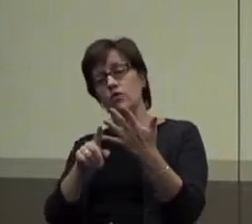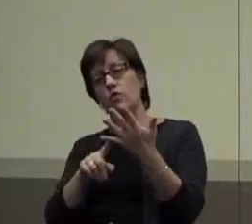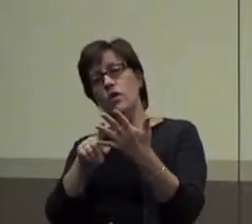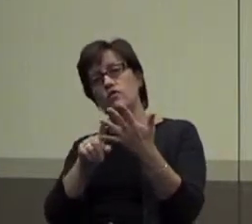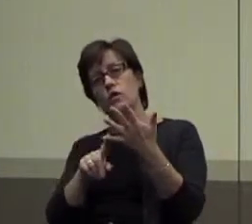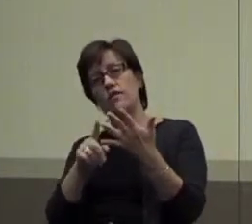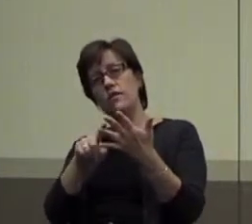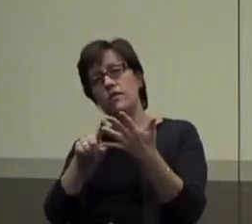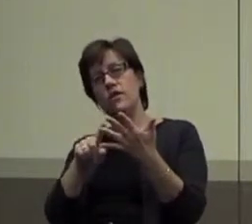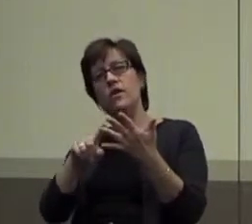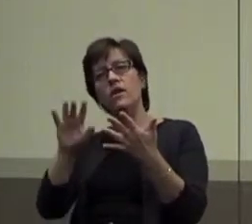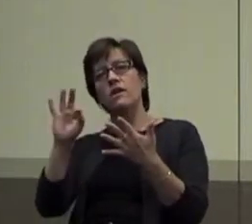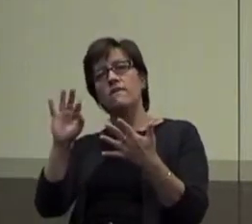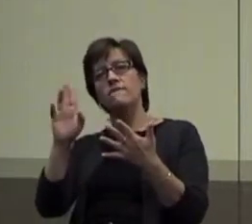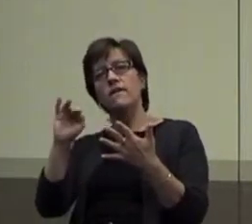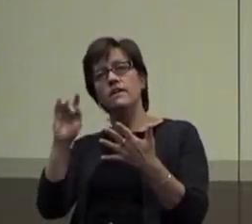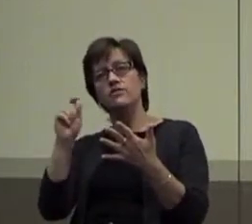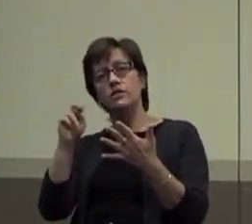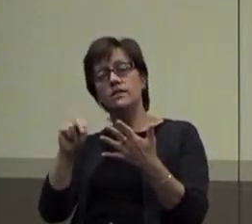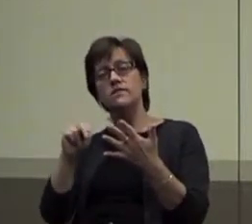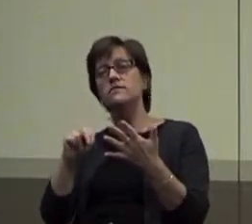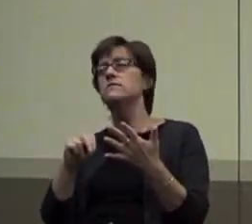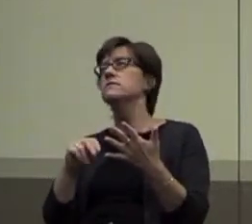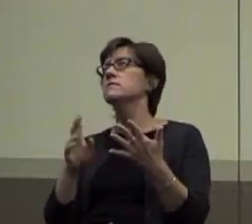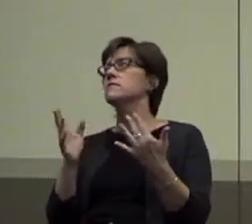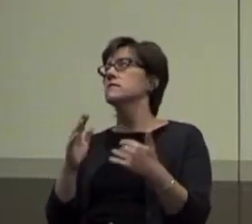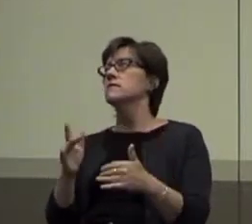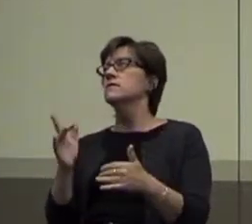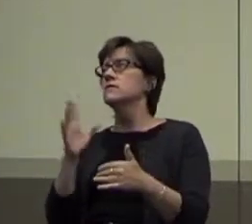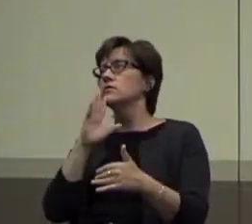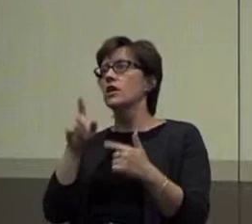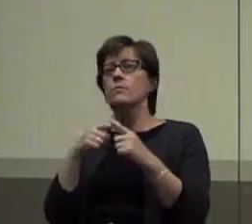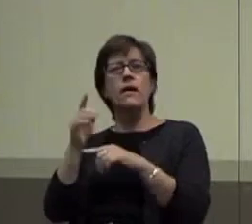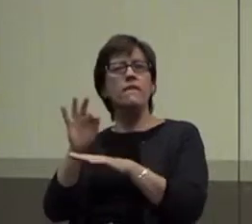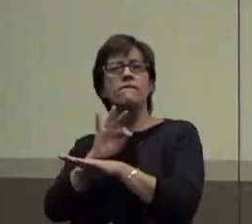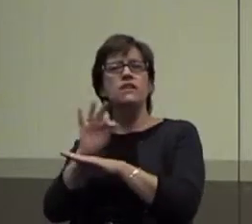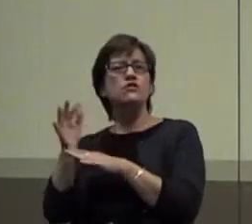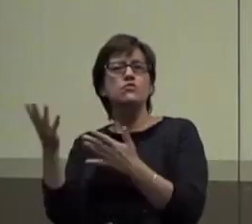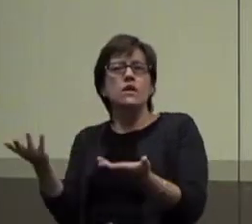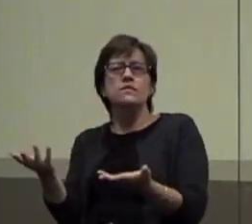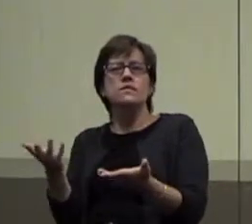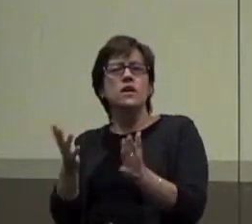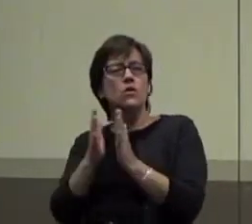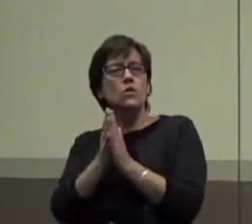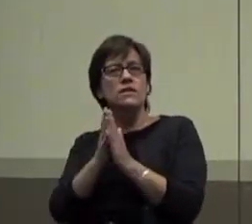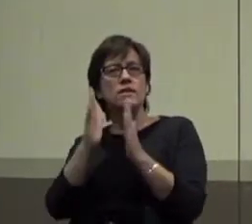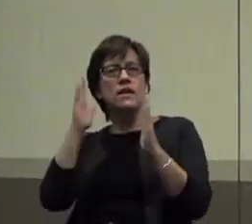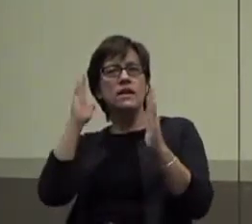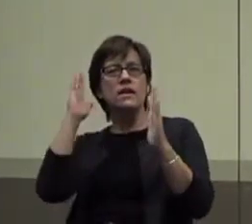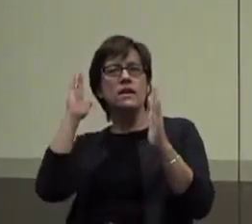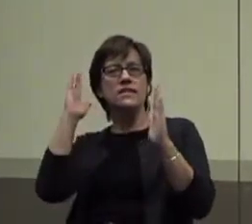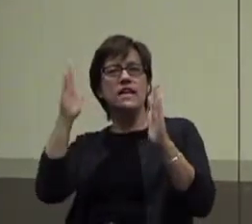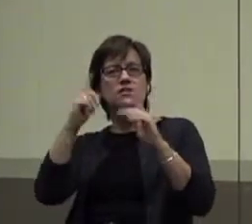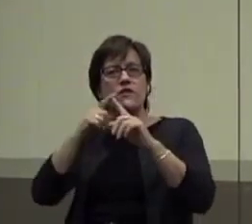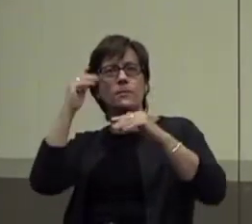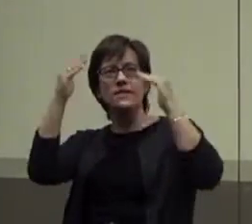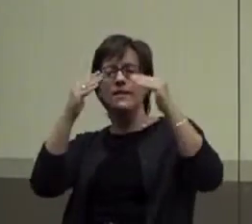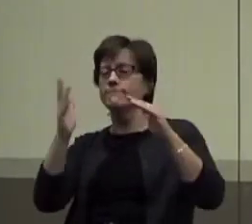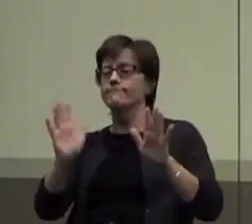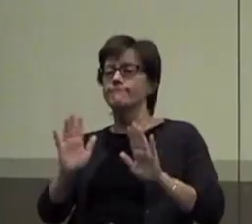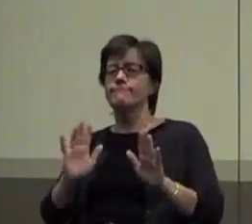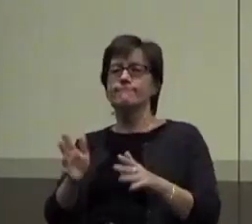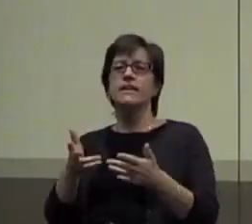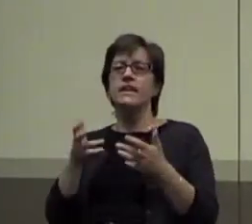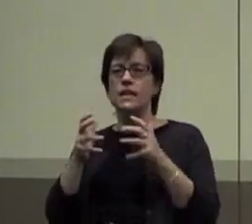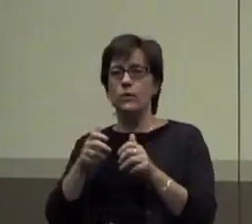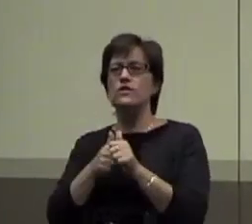We have the function, right? And then we have the 2 other rules. But we're going to talk about the function first. Requesting adult attention, well, we know that one's wrong because